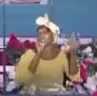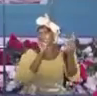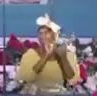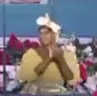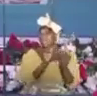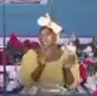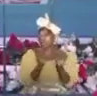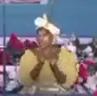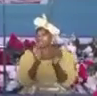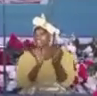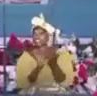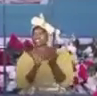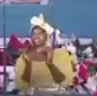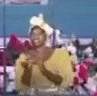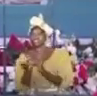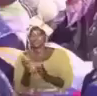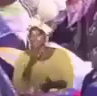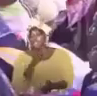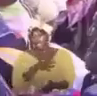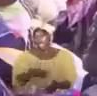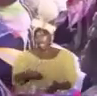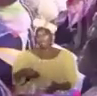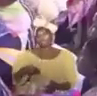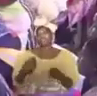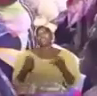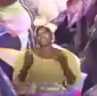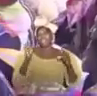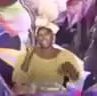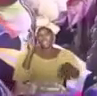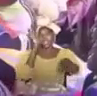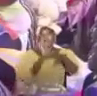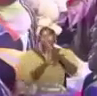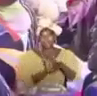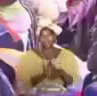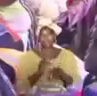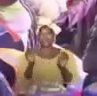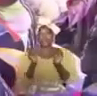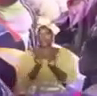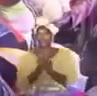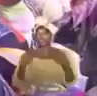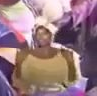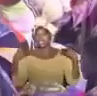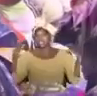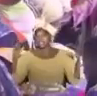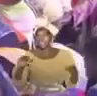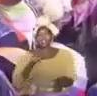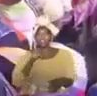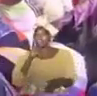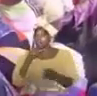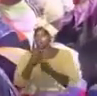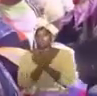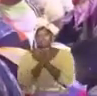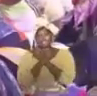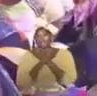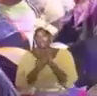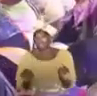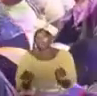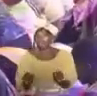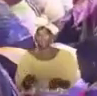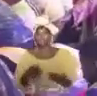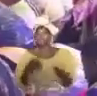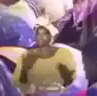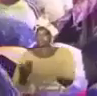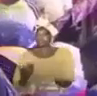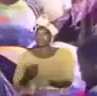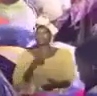the Son of the living God. An encounter with an angel does not translate to salvation. An encounter with a preacher on his own does